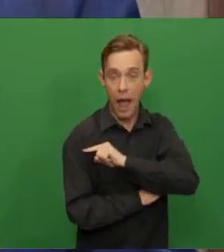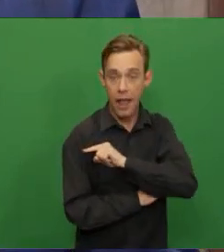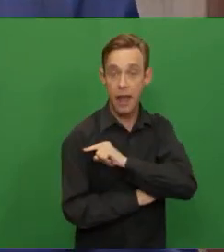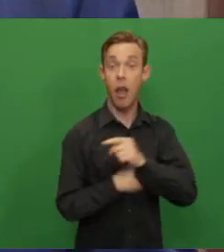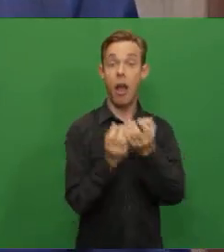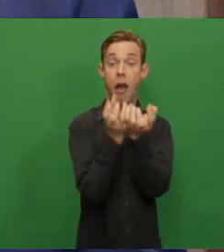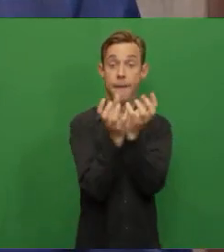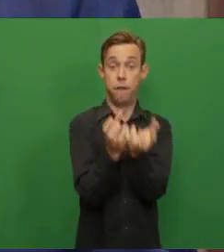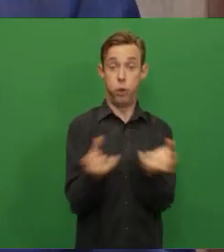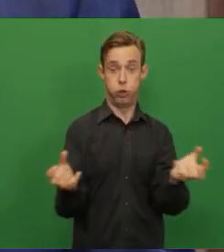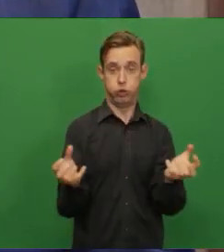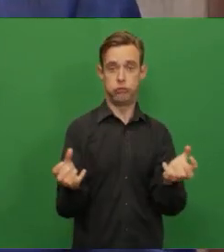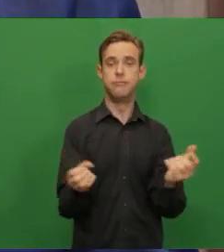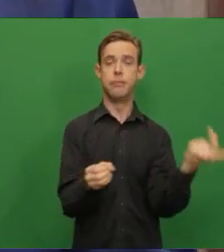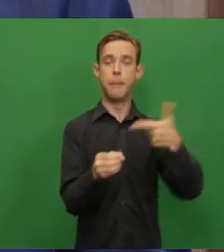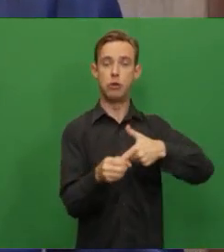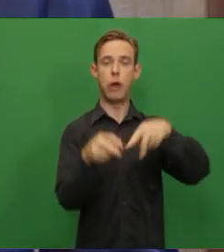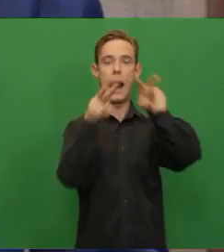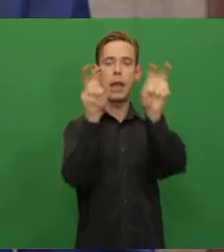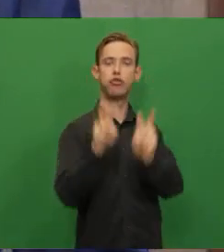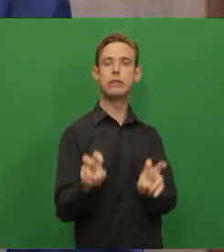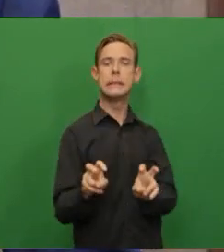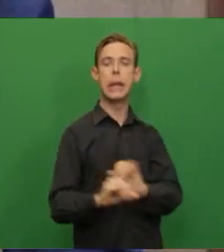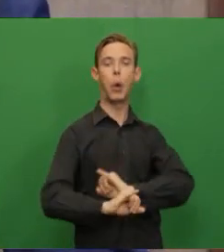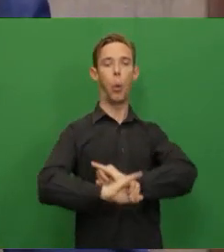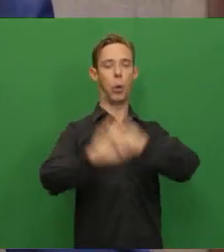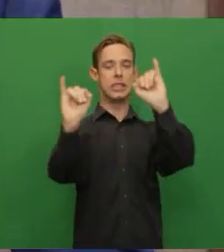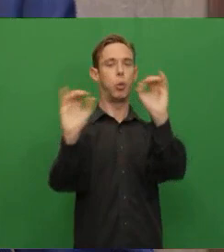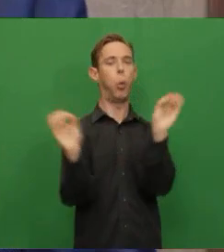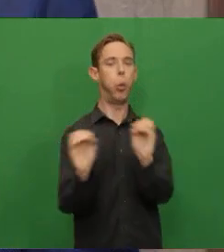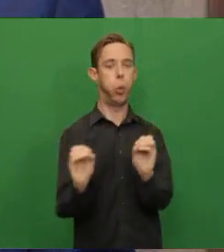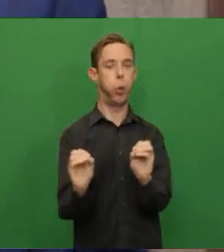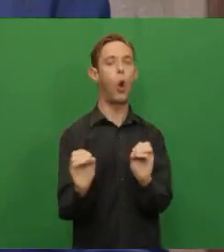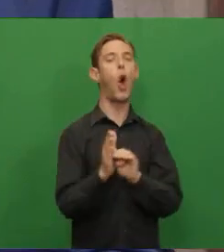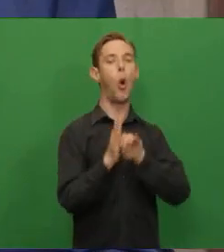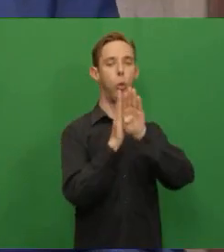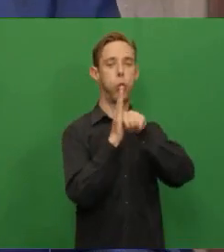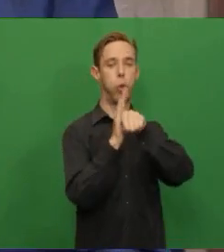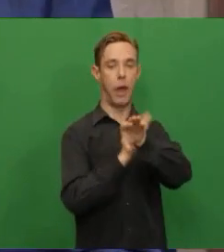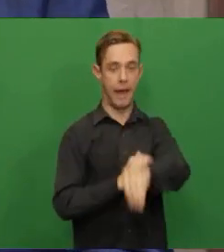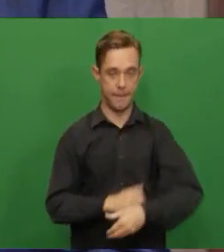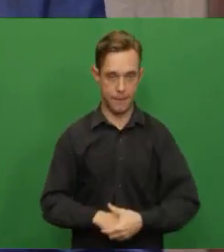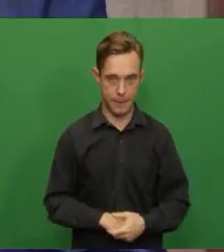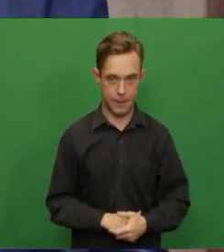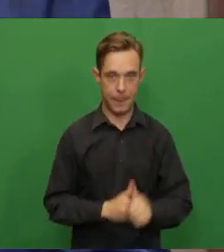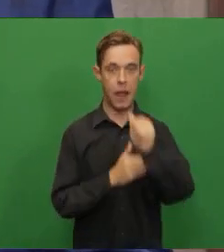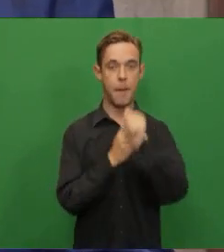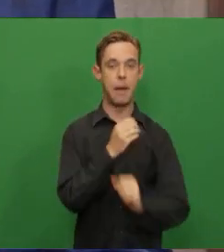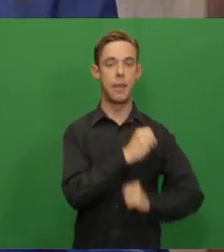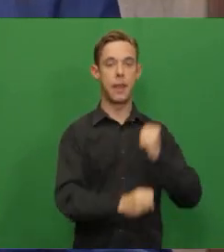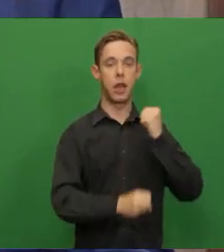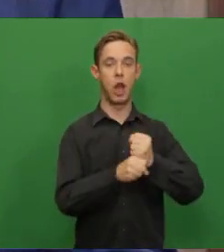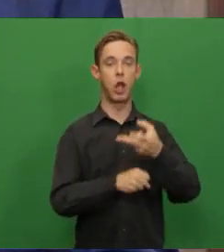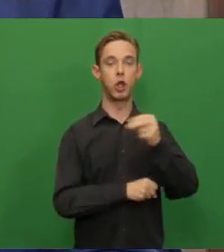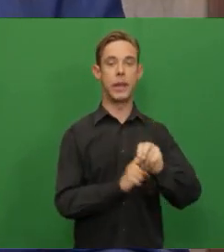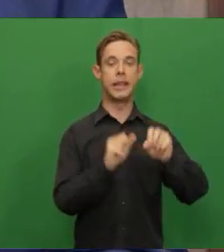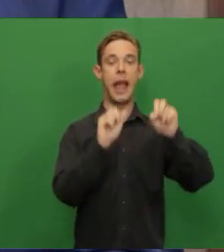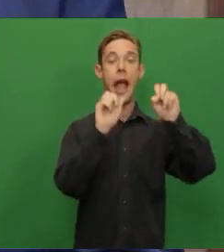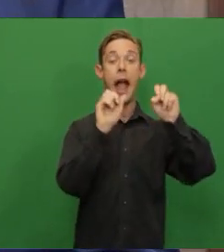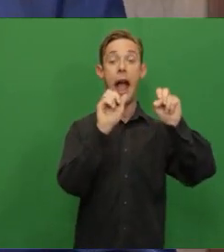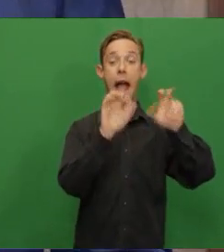now expected to average 4.7% in 2018, before increasing to 5.5%